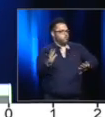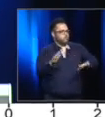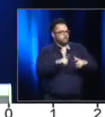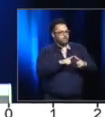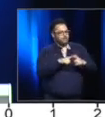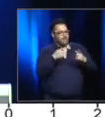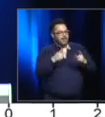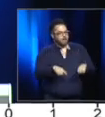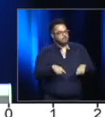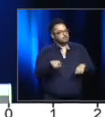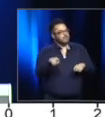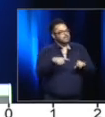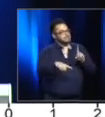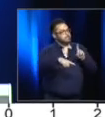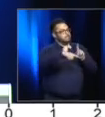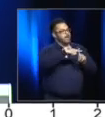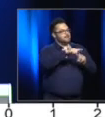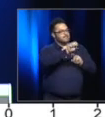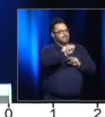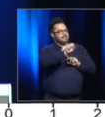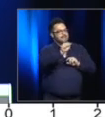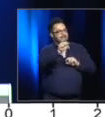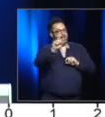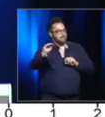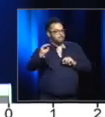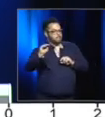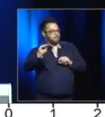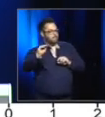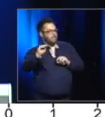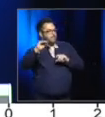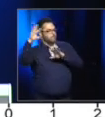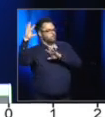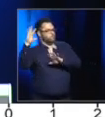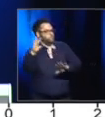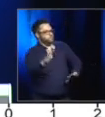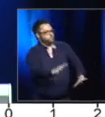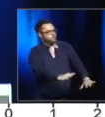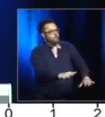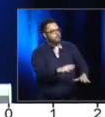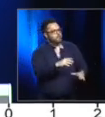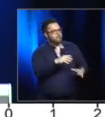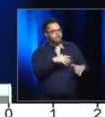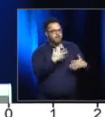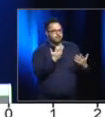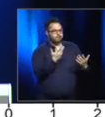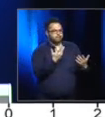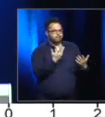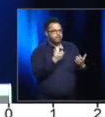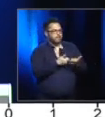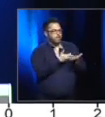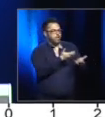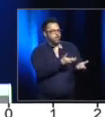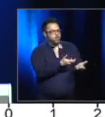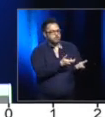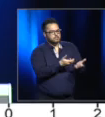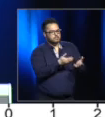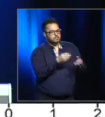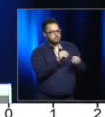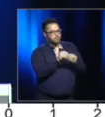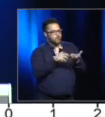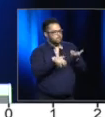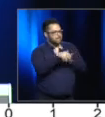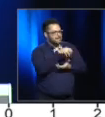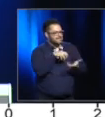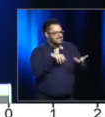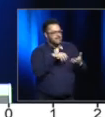is positive, those strong winds are further south, and that has implications for things like the deep mixing layer, for